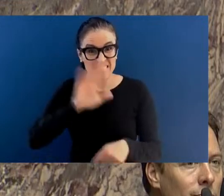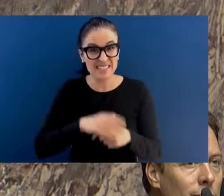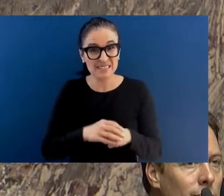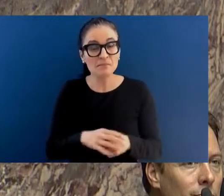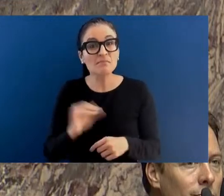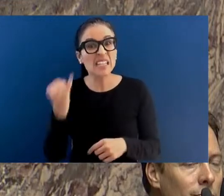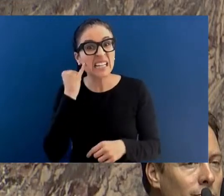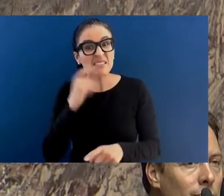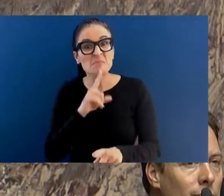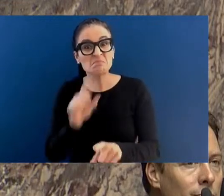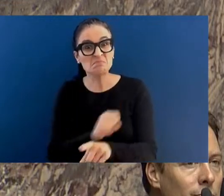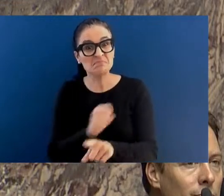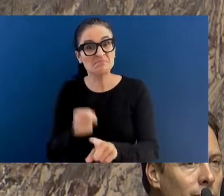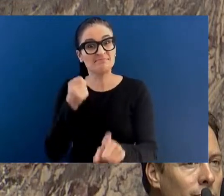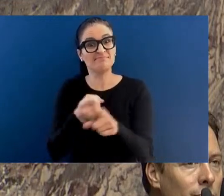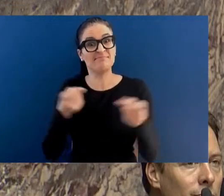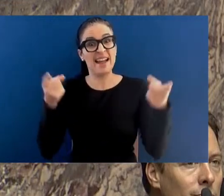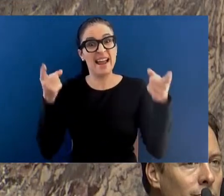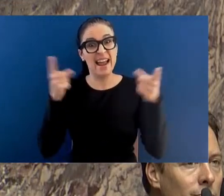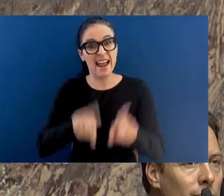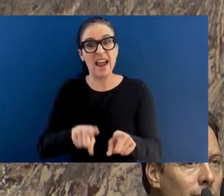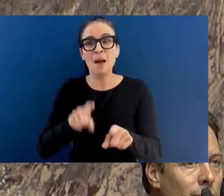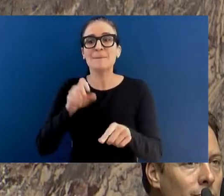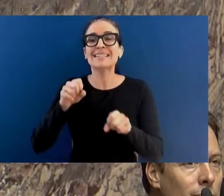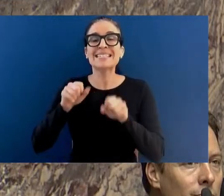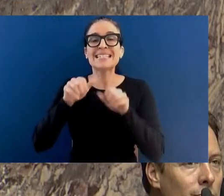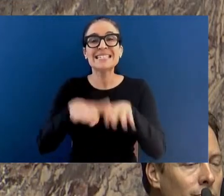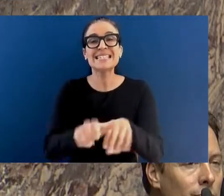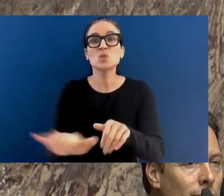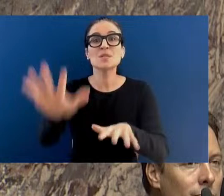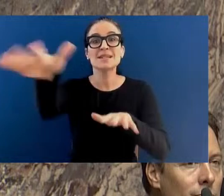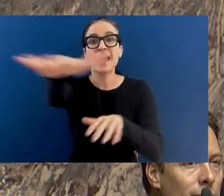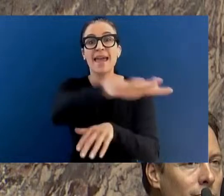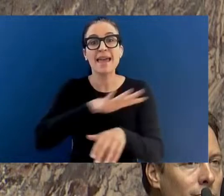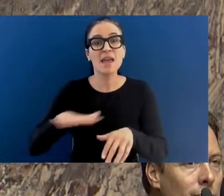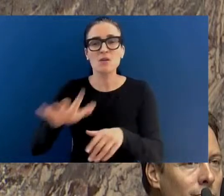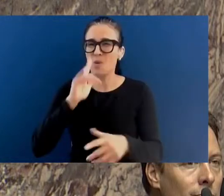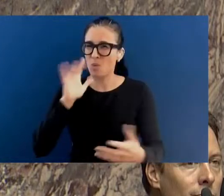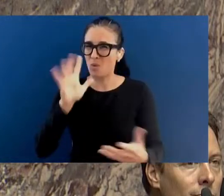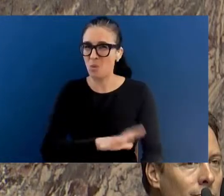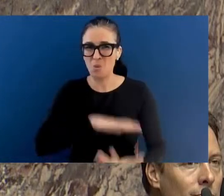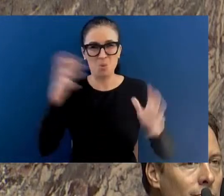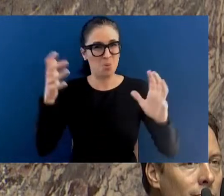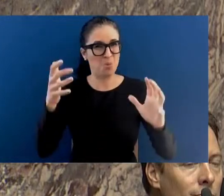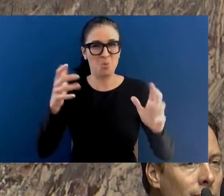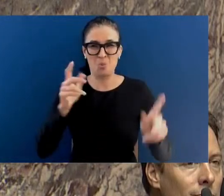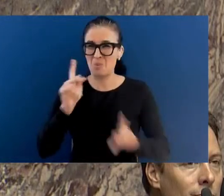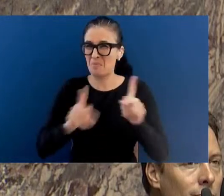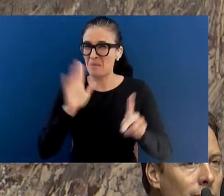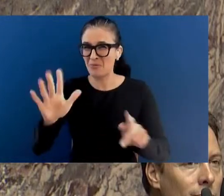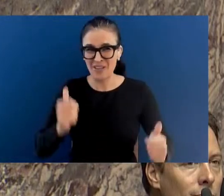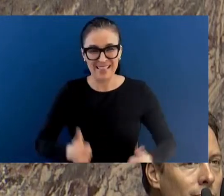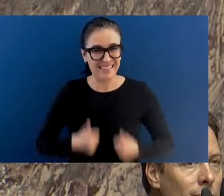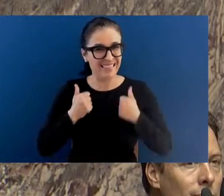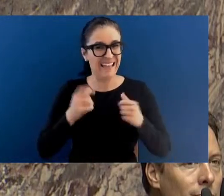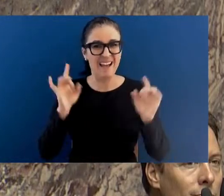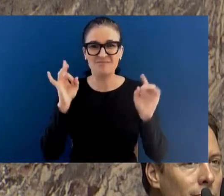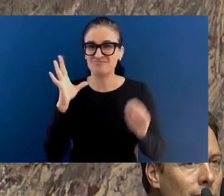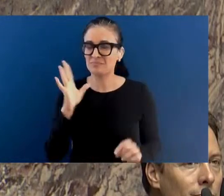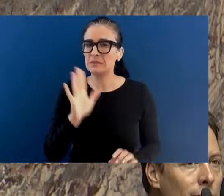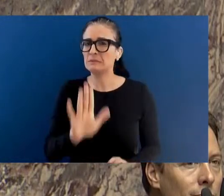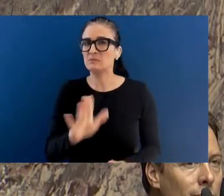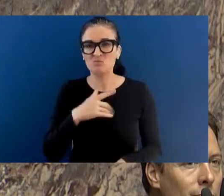Columbia. Mr. Speaker, we can't stop volcanic activity, but we can prepare for it. Let's equip BC volcanologists